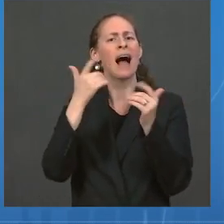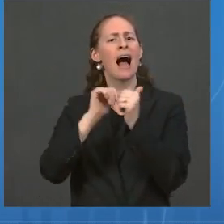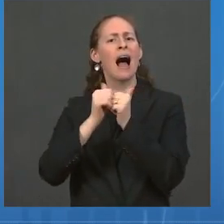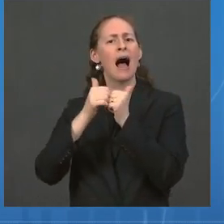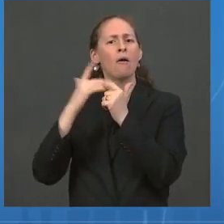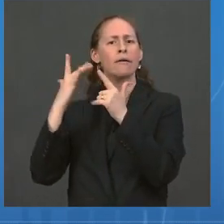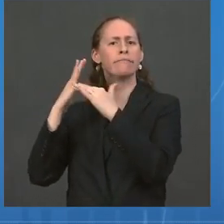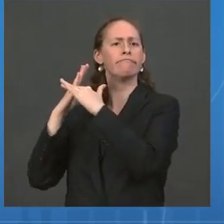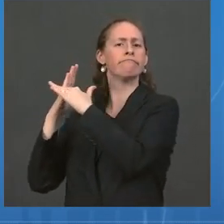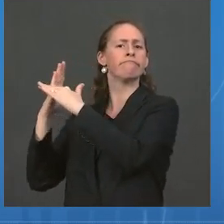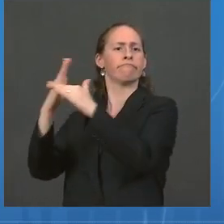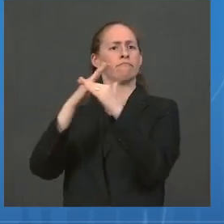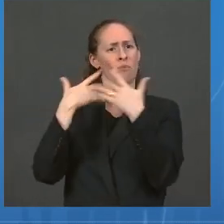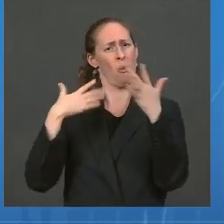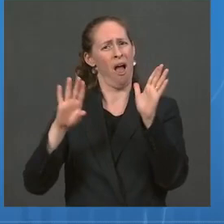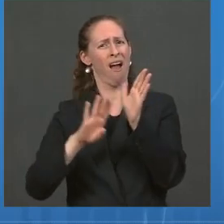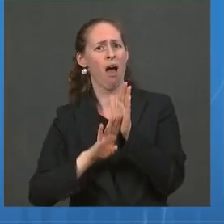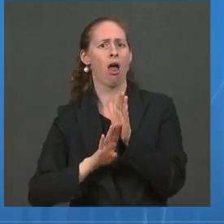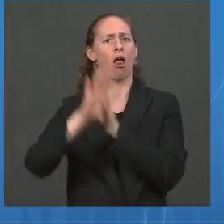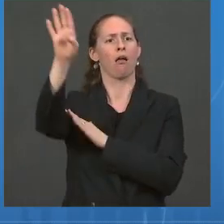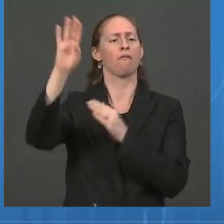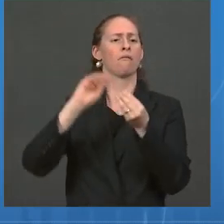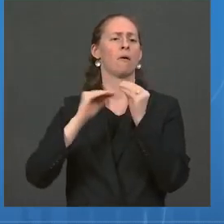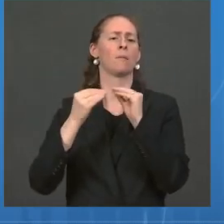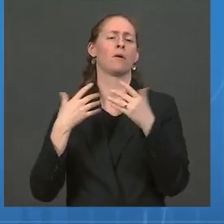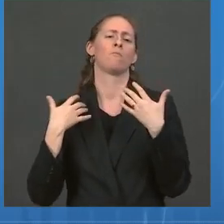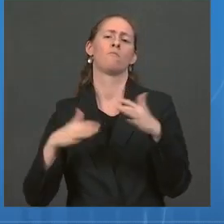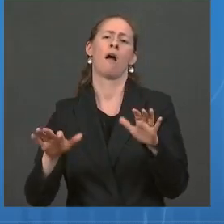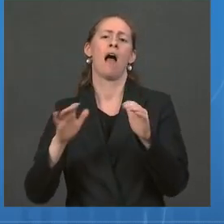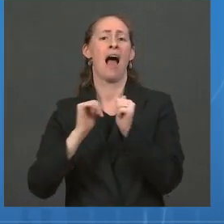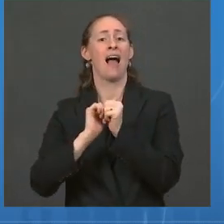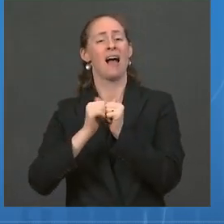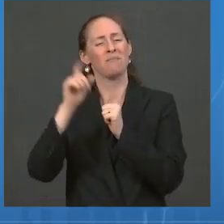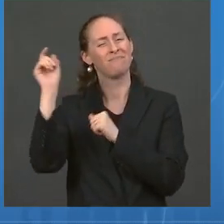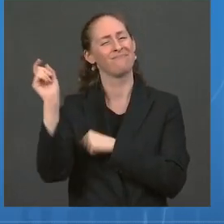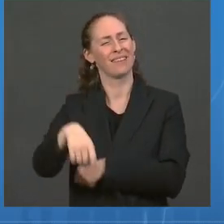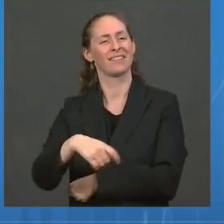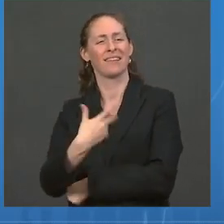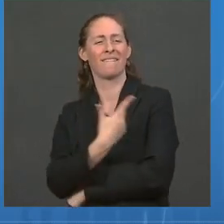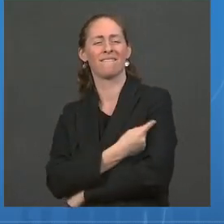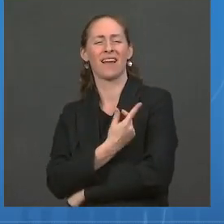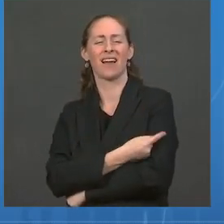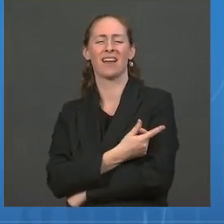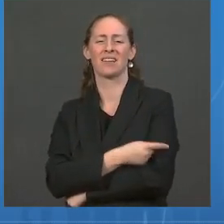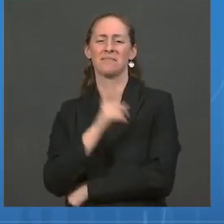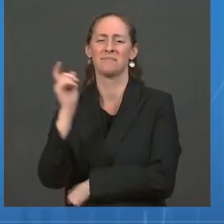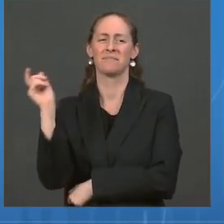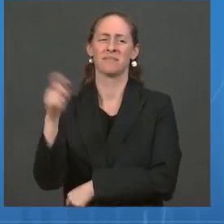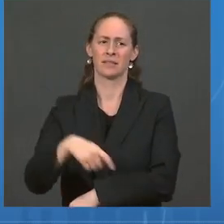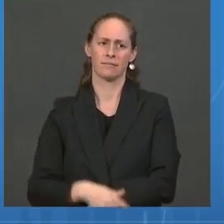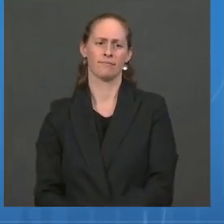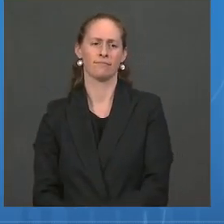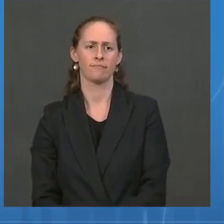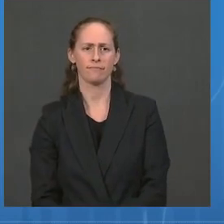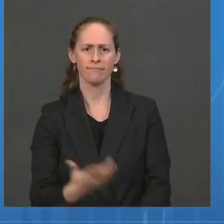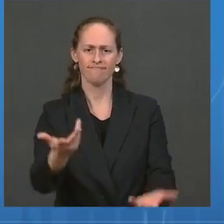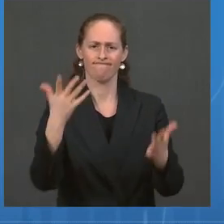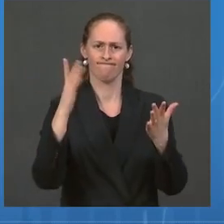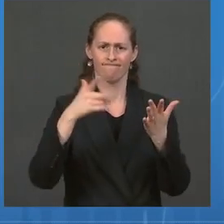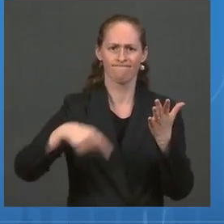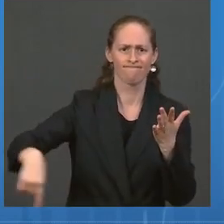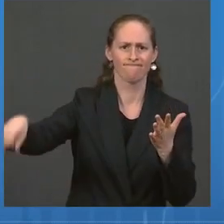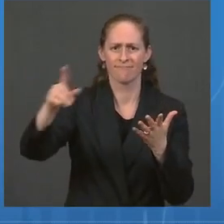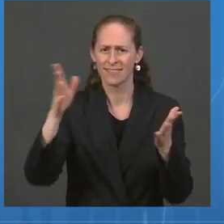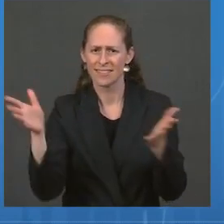vaccinated and make sure that we have protection. So I will look forward to the discussion of the Advisory Committee on Immunization Practices next